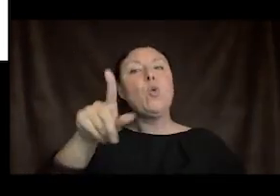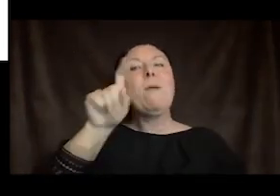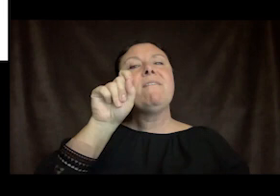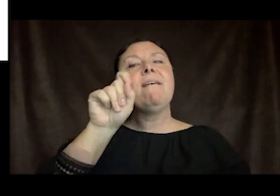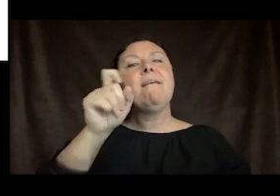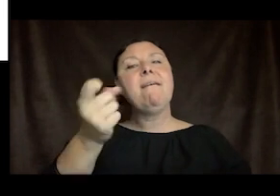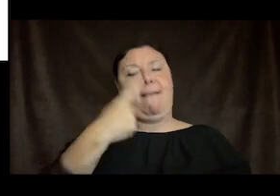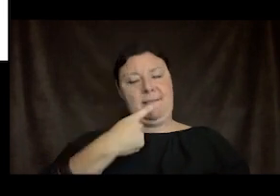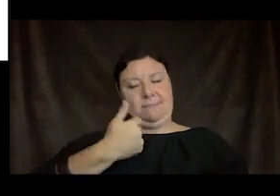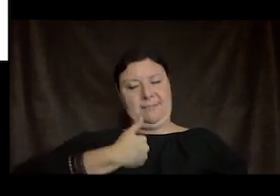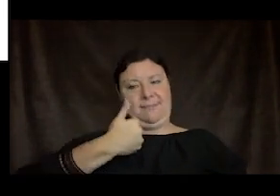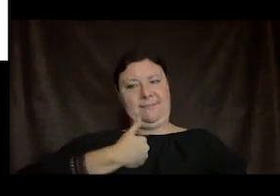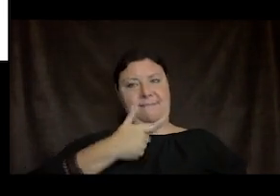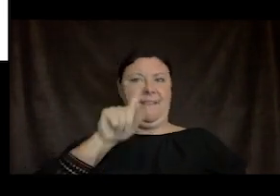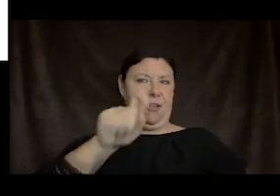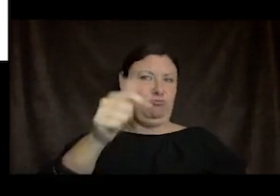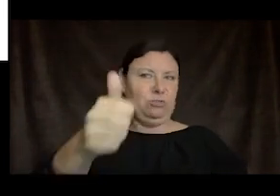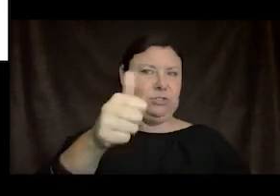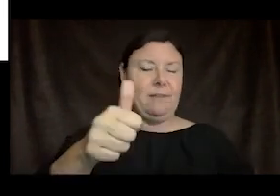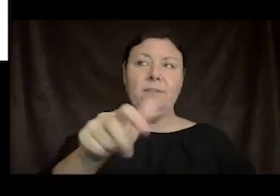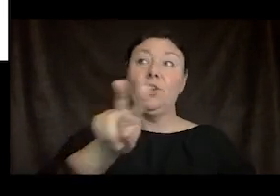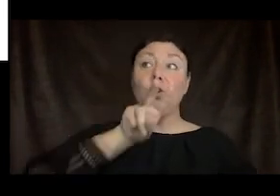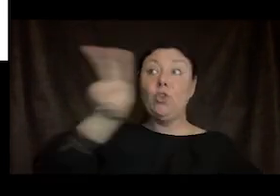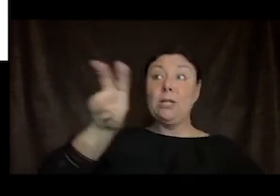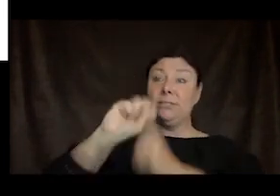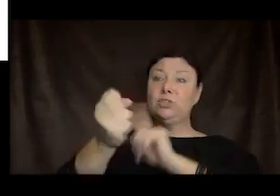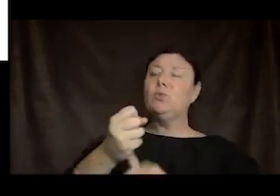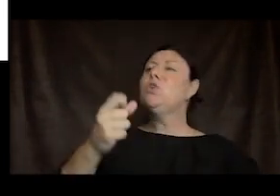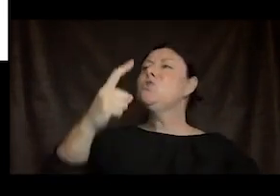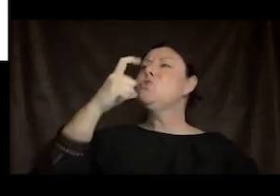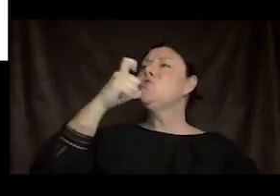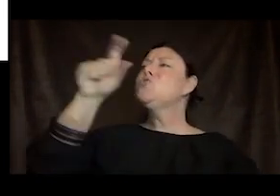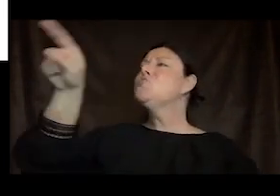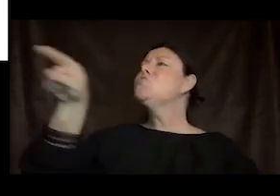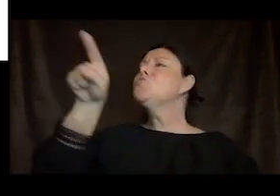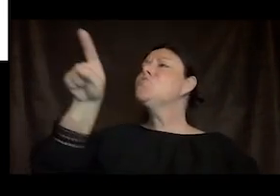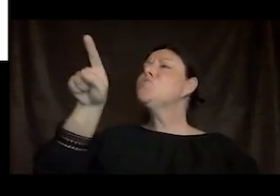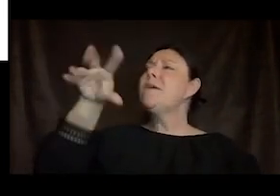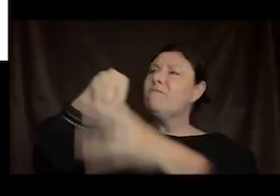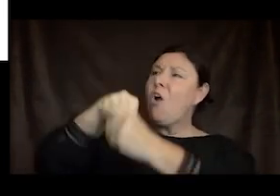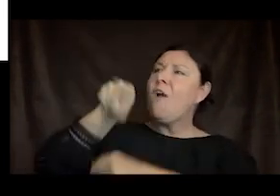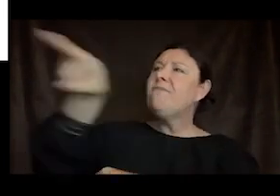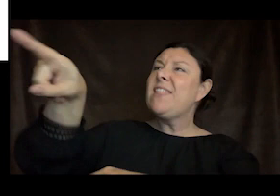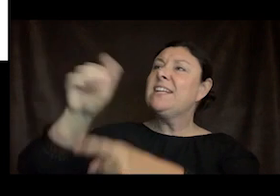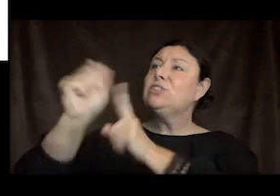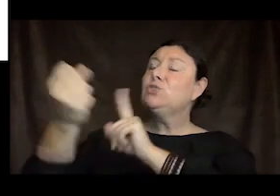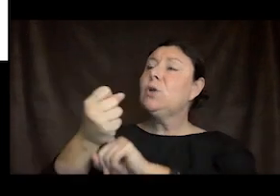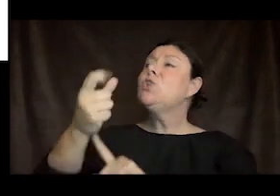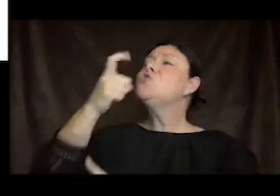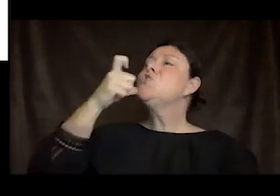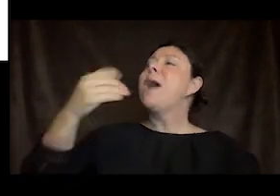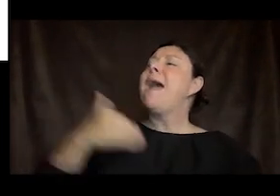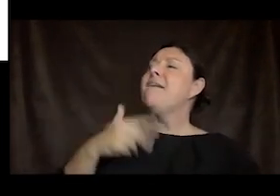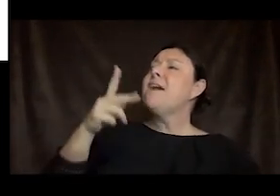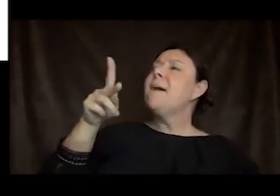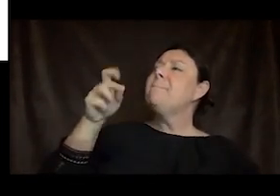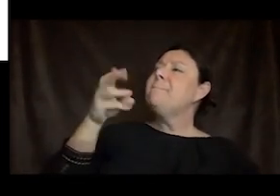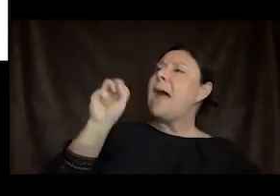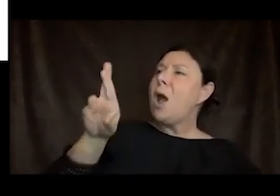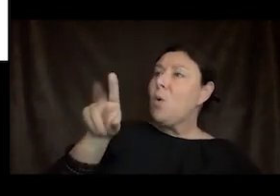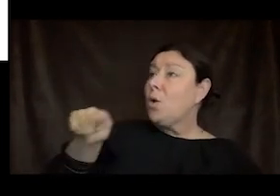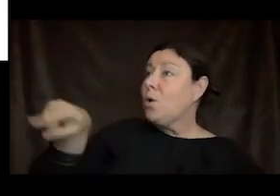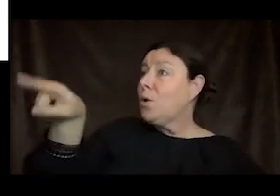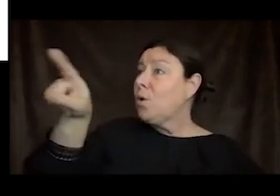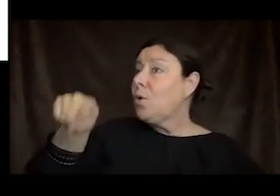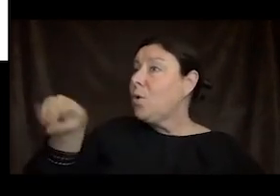asked, who has the power? And where is the power? Because if there is no power to